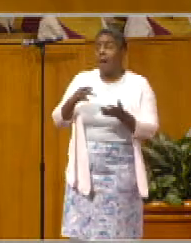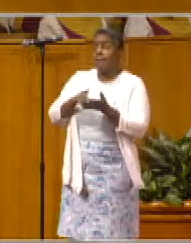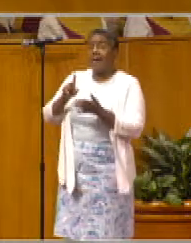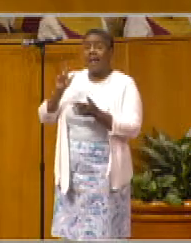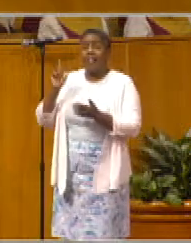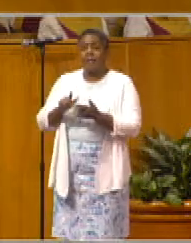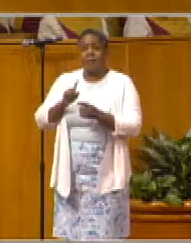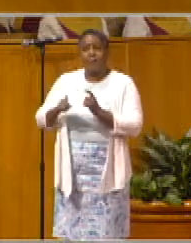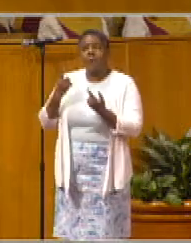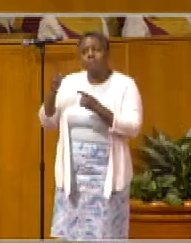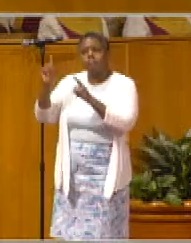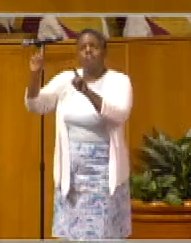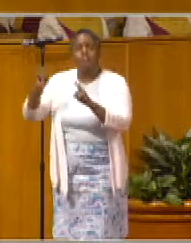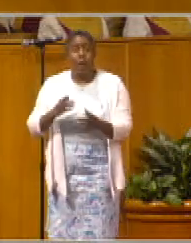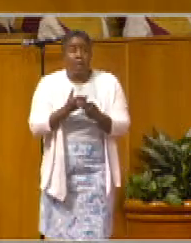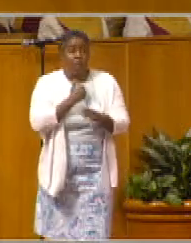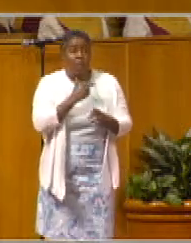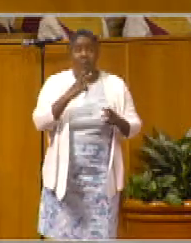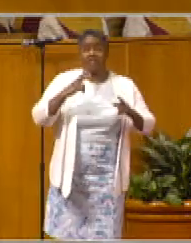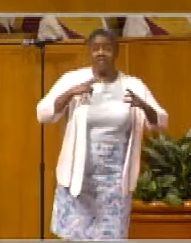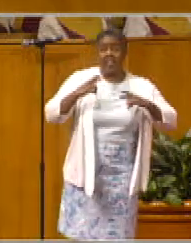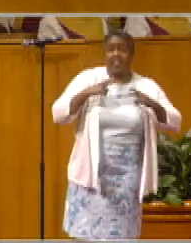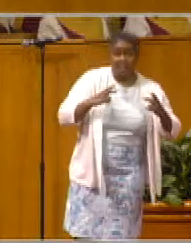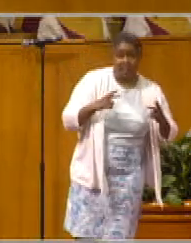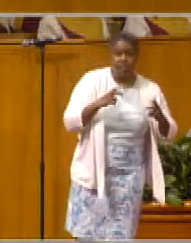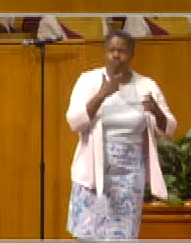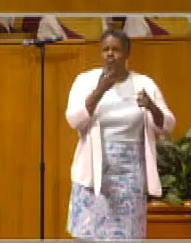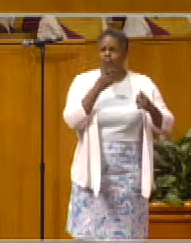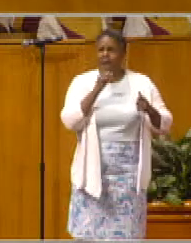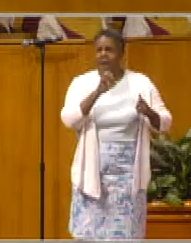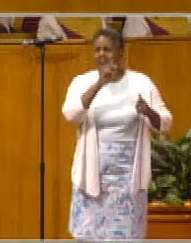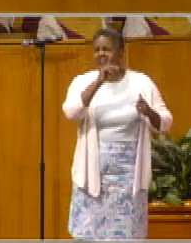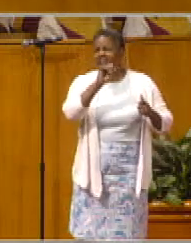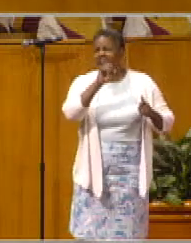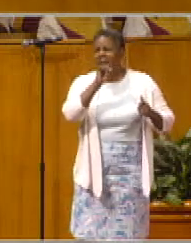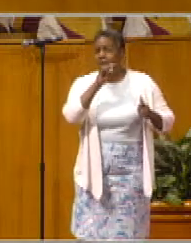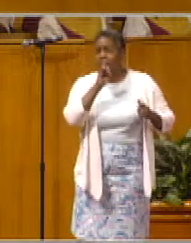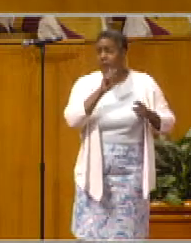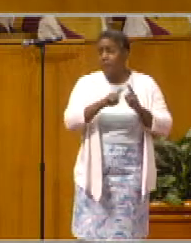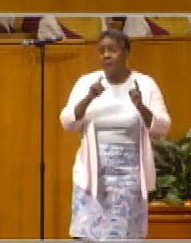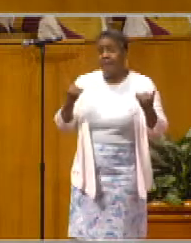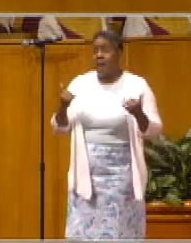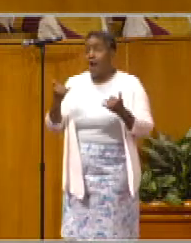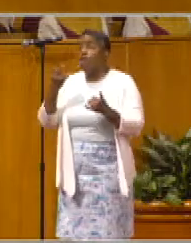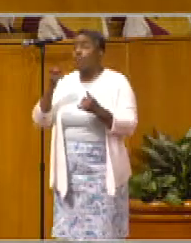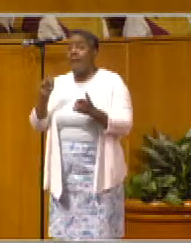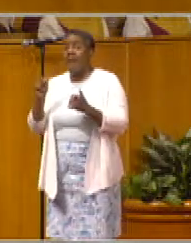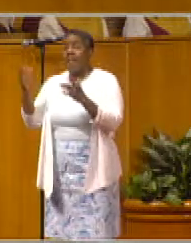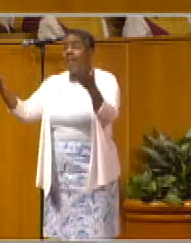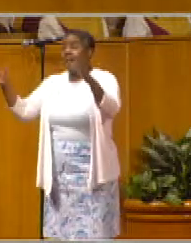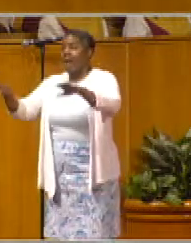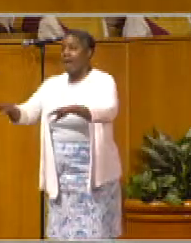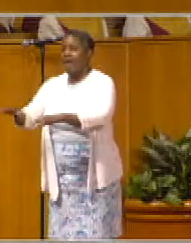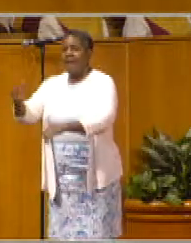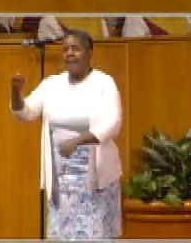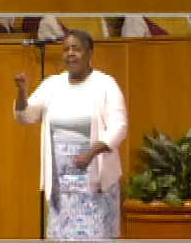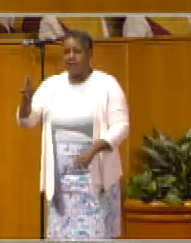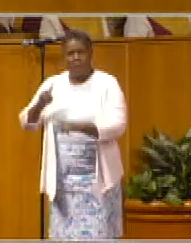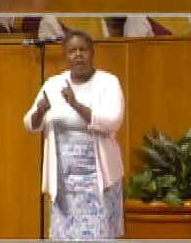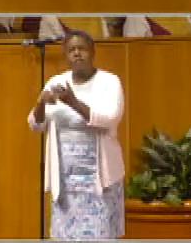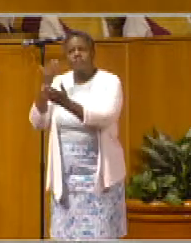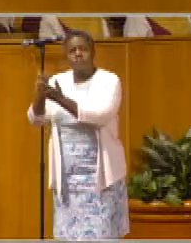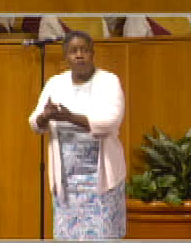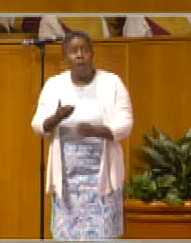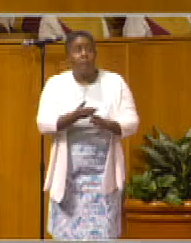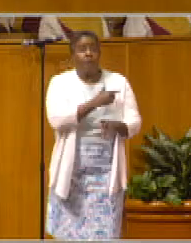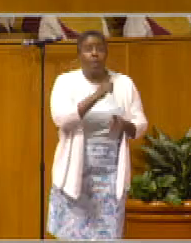made it. You used to vacation in the Grand Cayman. Now you go to the Grand Canyon, but you made it. You used to lay down